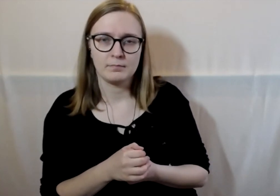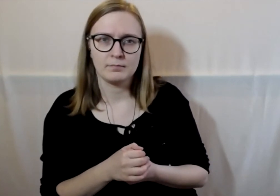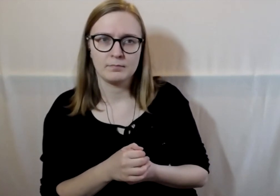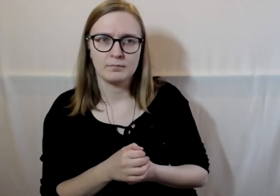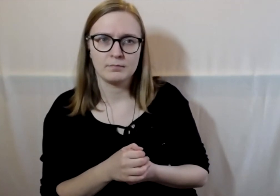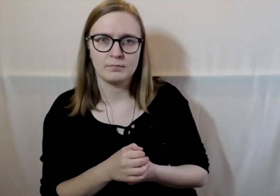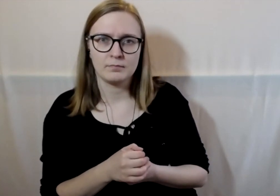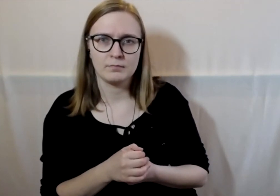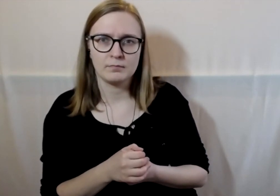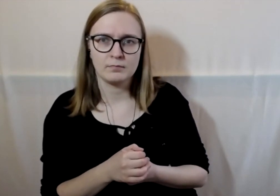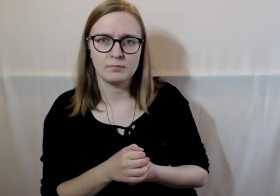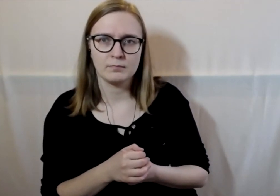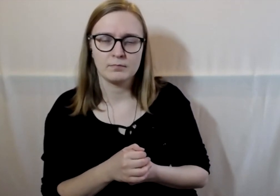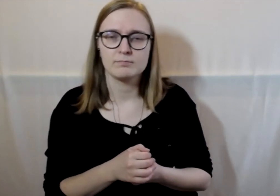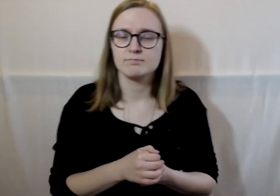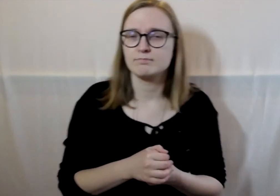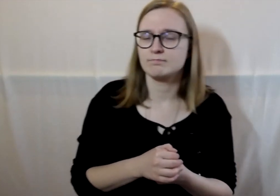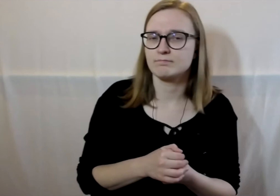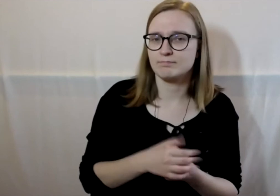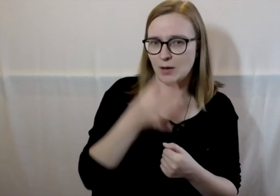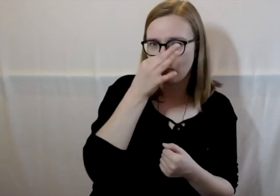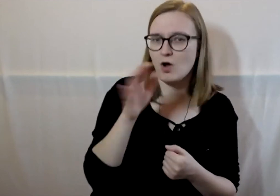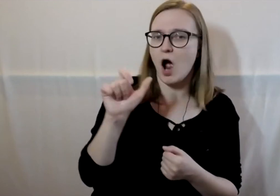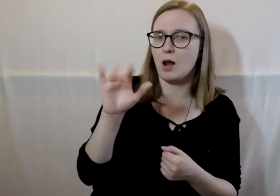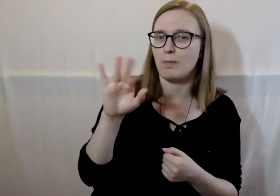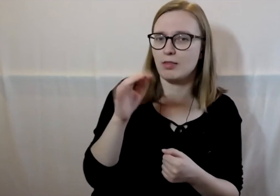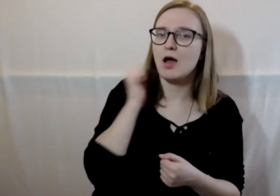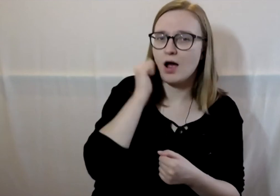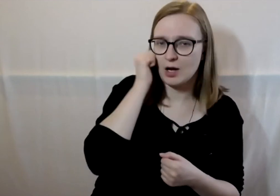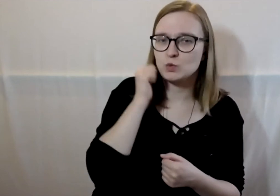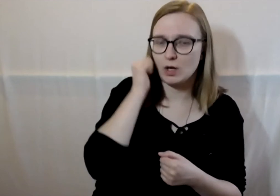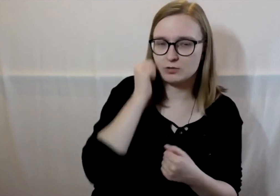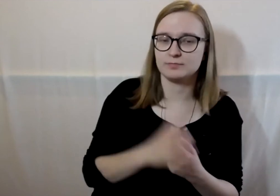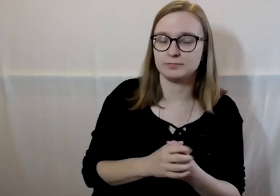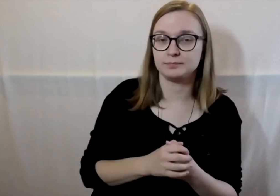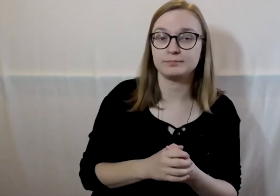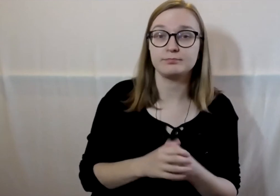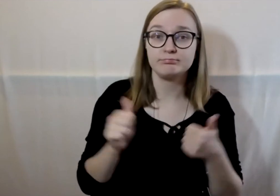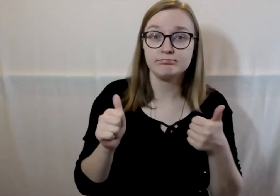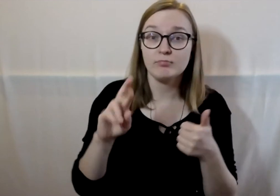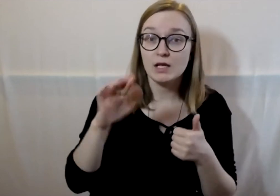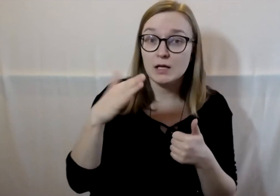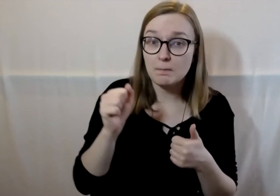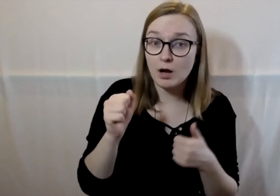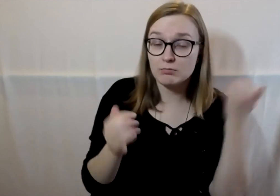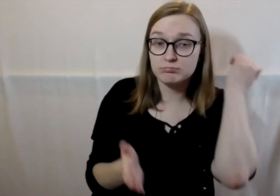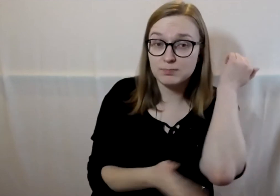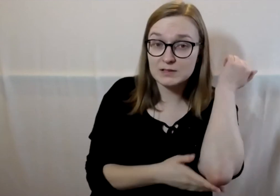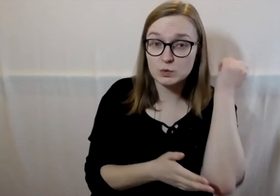Thank you, Albina and Ikile. Thank you. Thank you. Rima, is it you, the